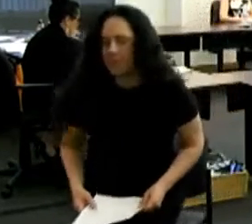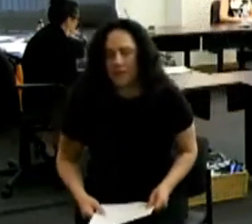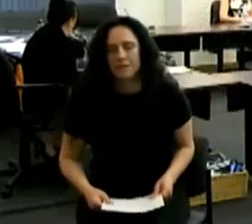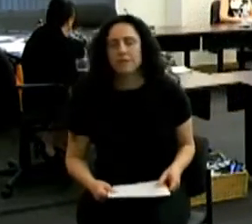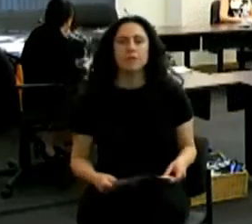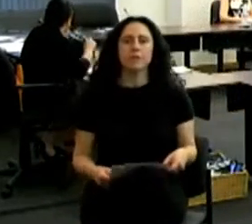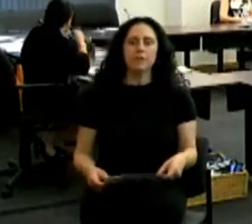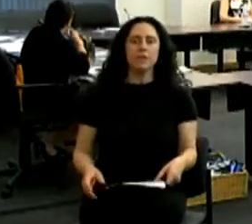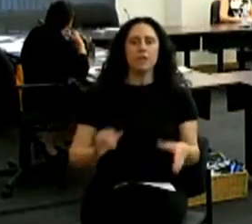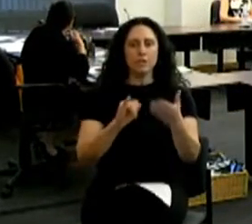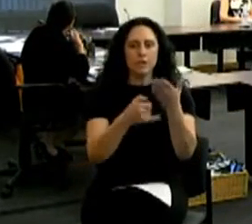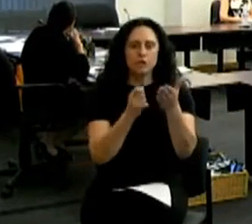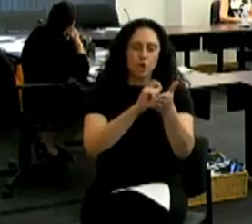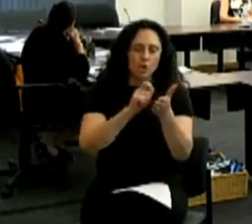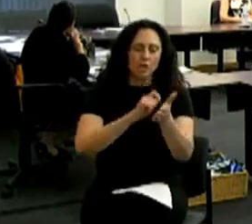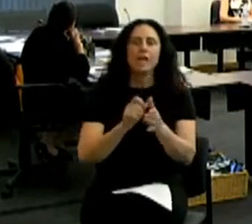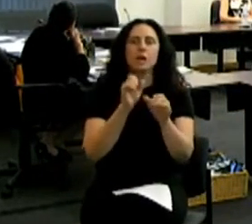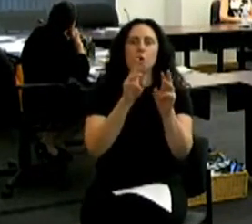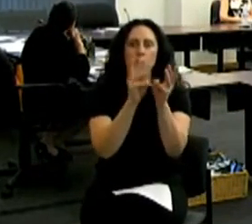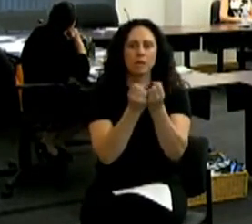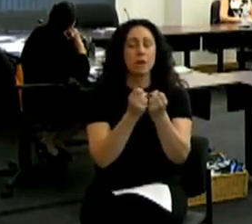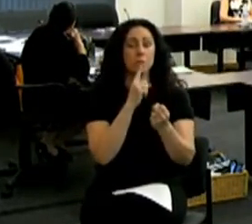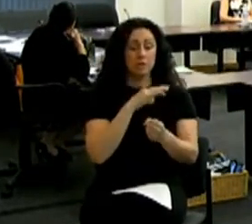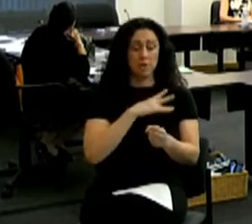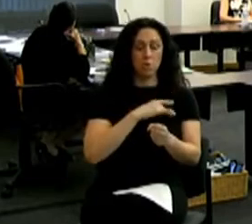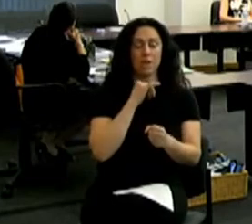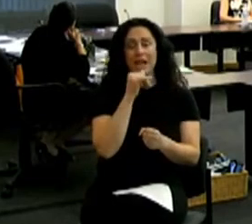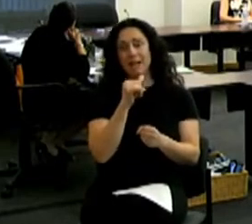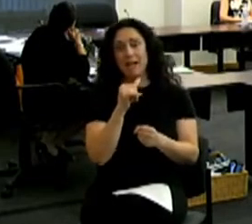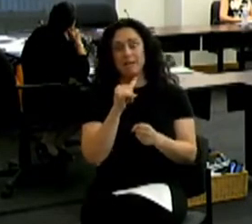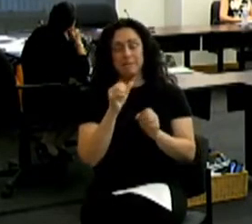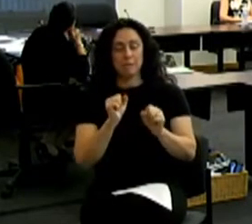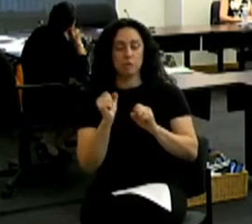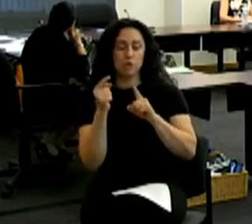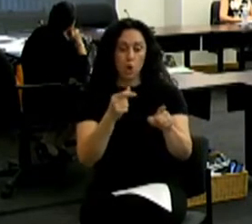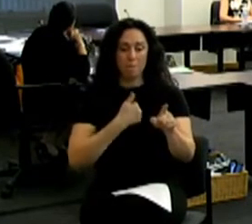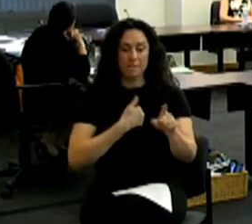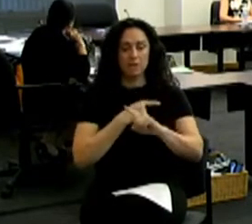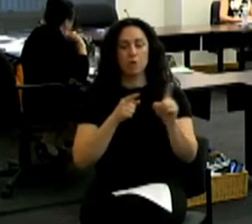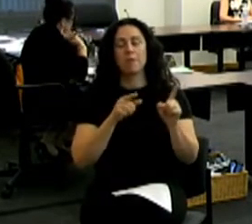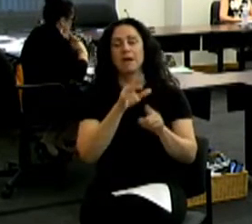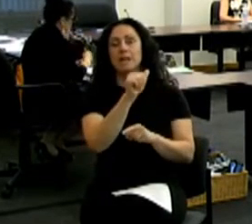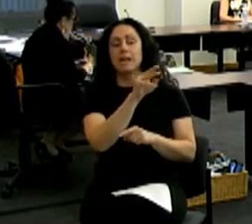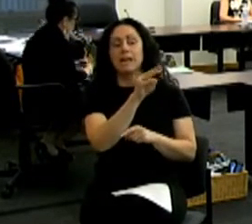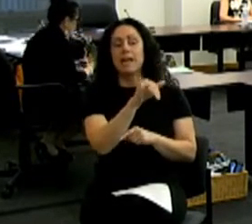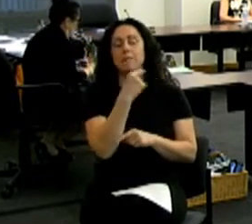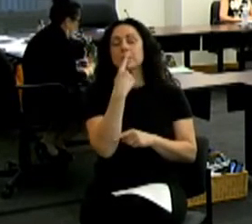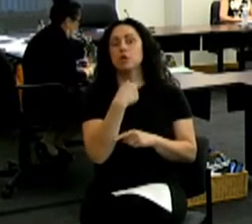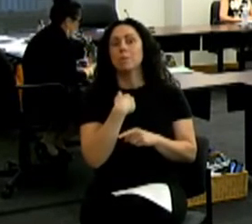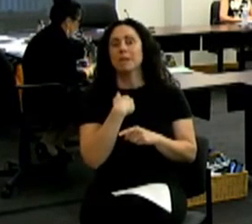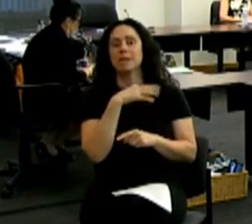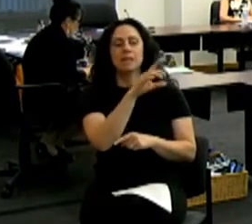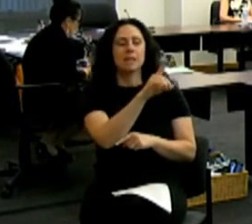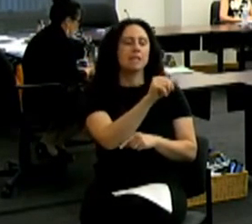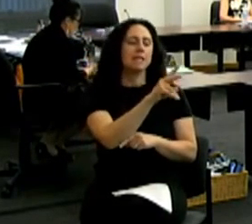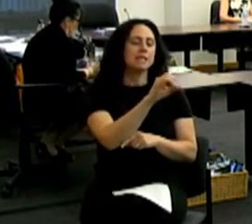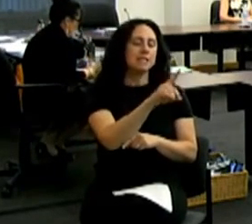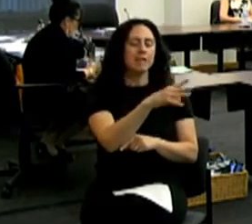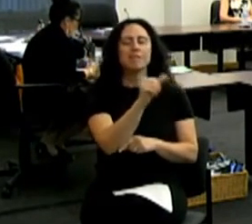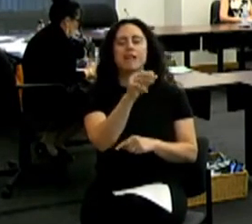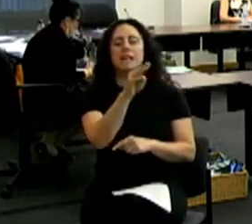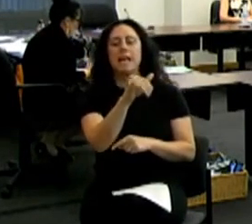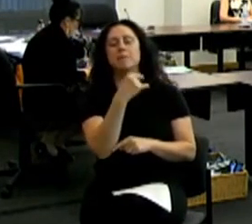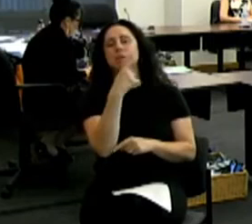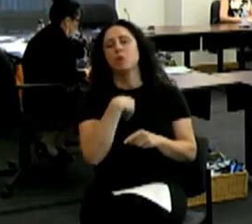was pretty cool. I was not able personally to attend it, but Amy tells me that it was awesome. David and Amy told me it was pretty